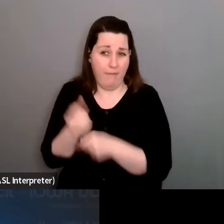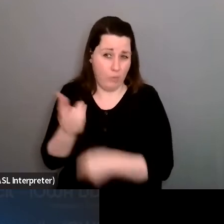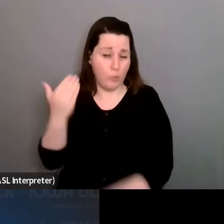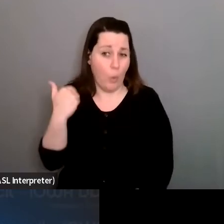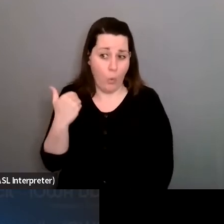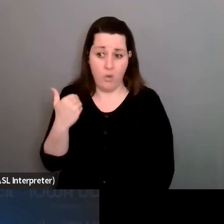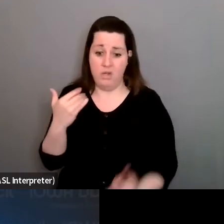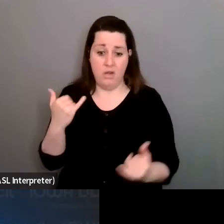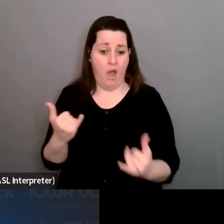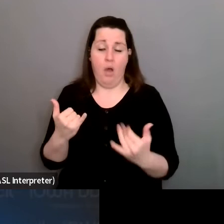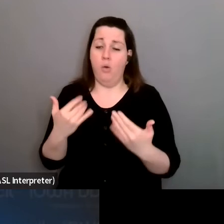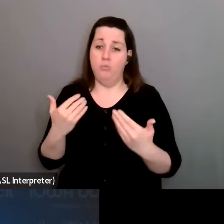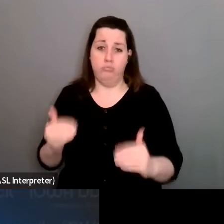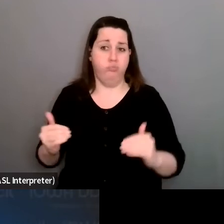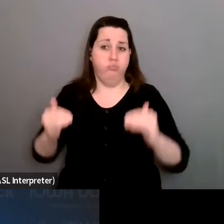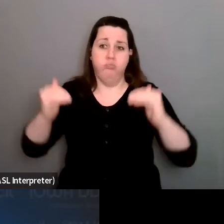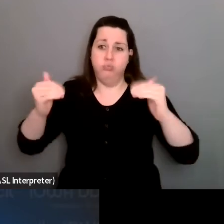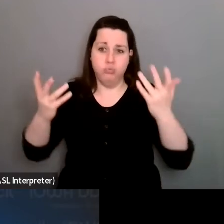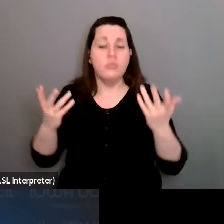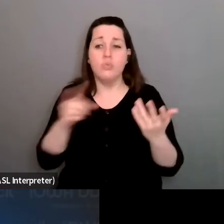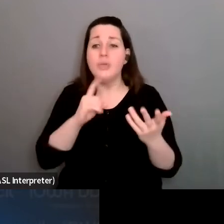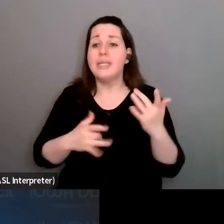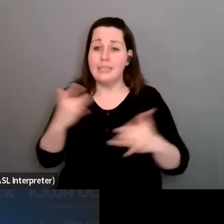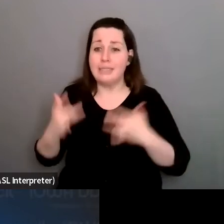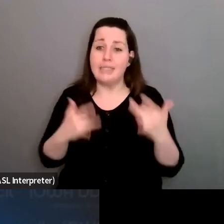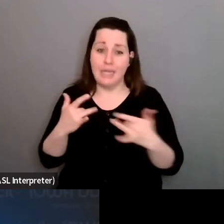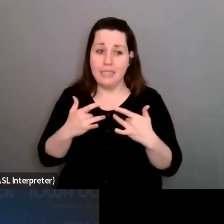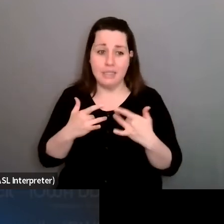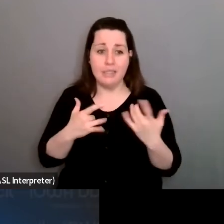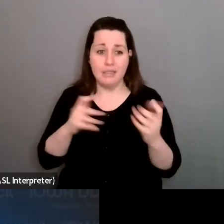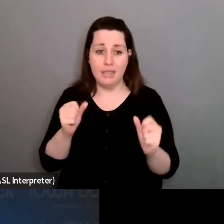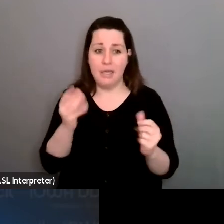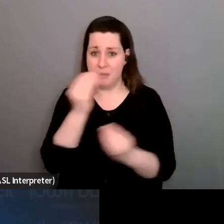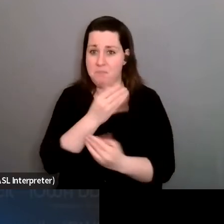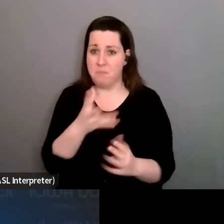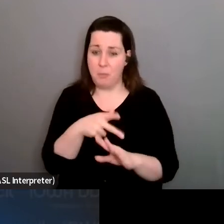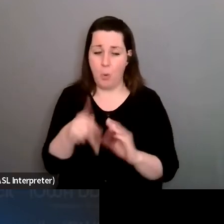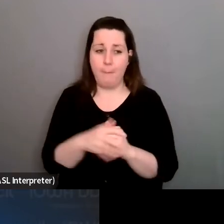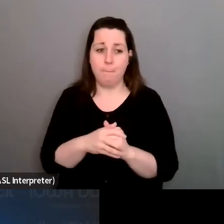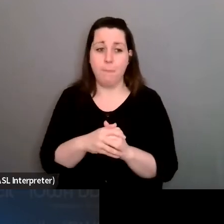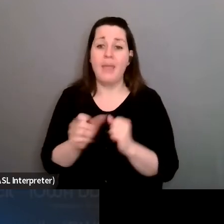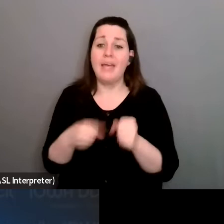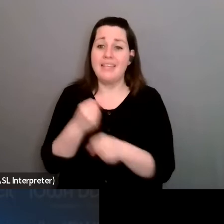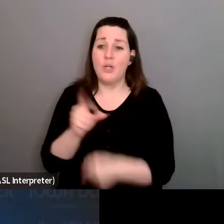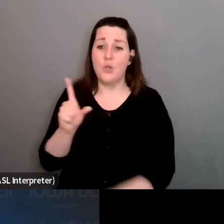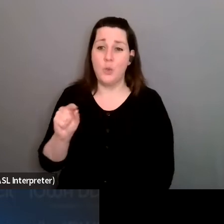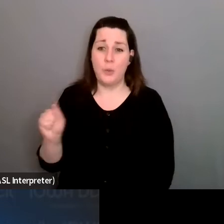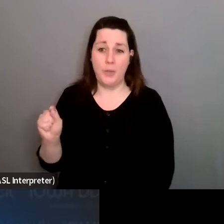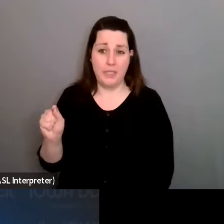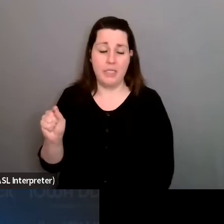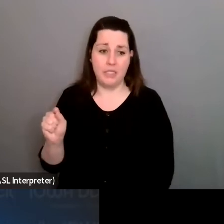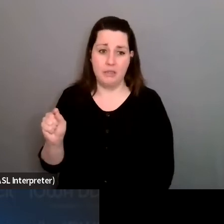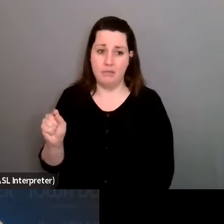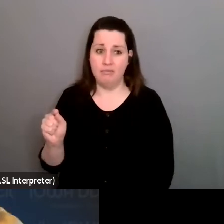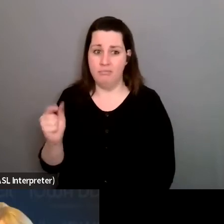way since then. So we're really excited to be able to share about the program. In 2020, it was really pretty obvious. We